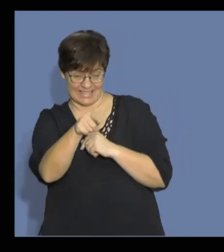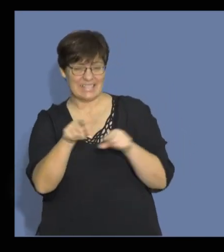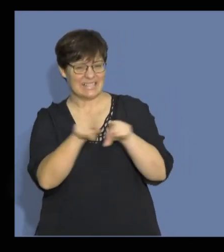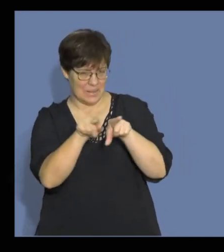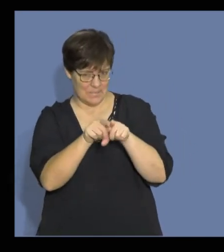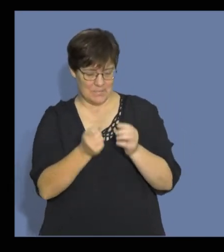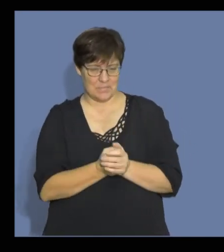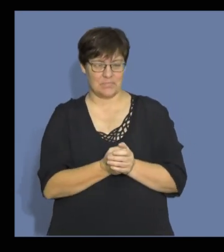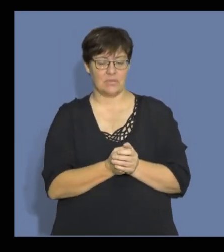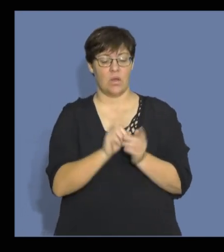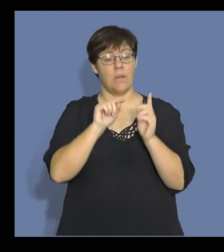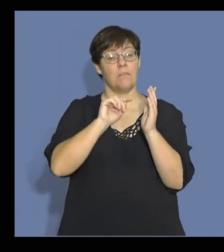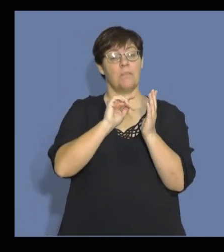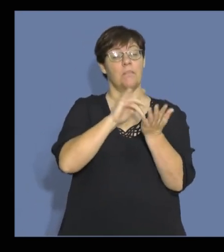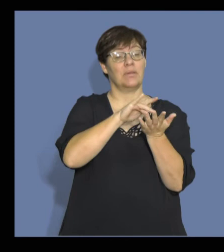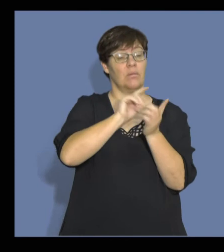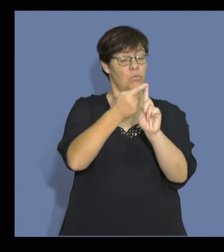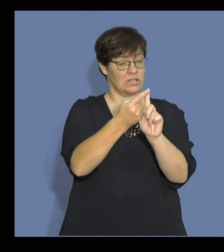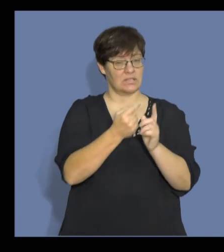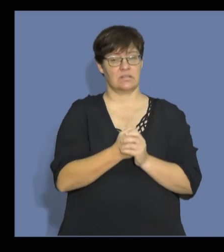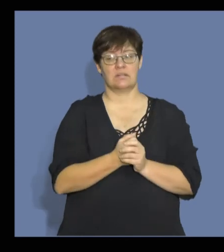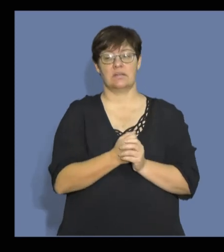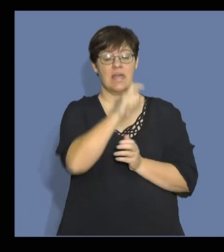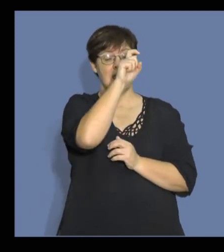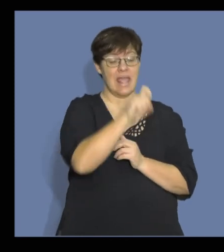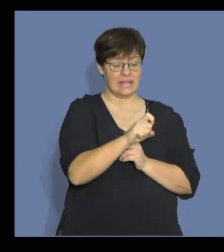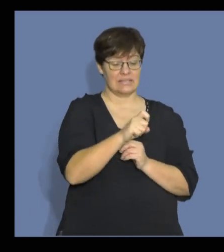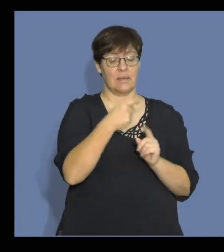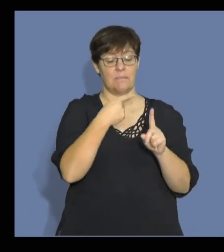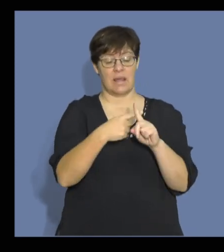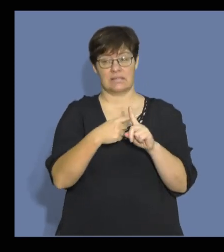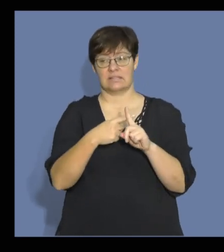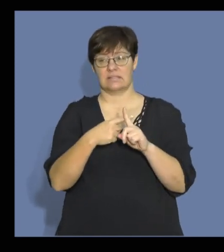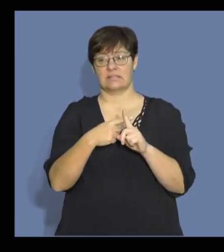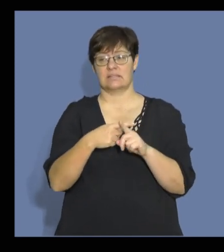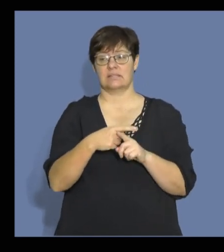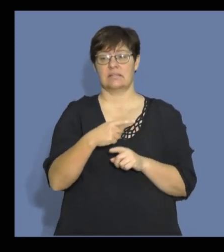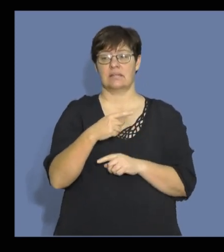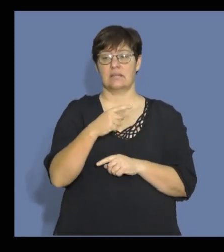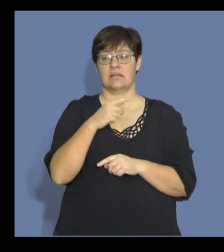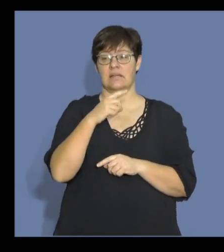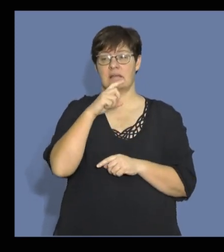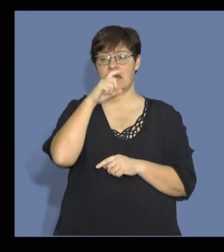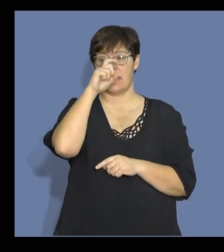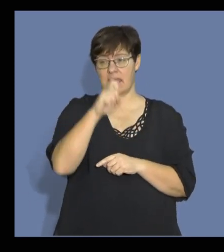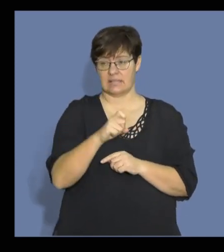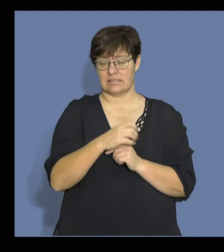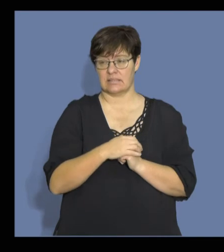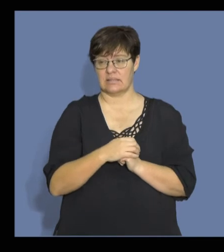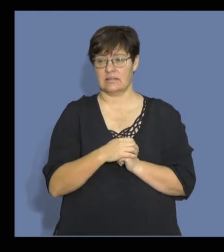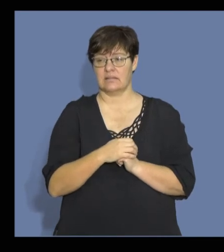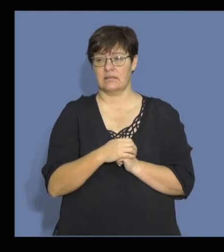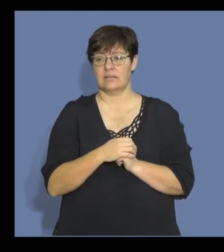here, is the midpoint is going to be the x coordinate plus the x coordinate, and I'm going to divide that